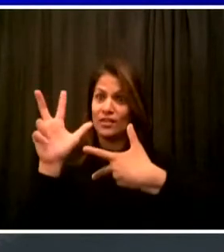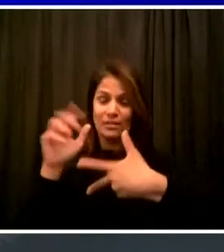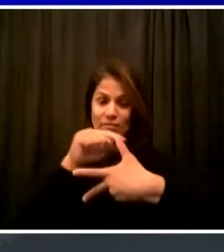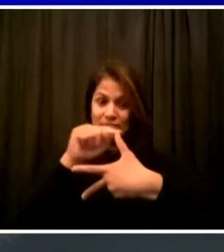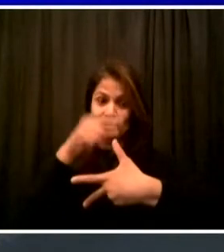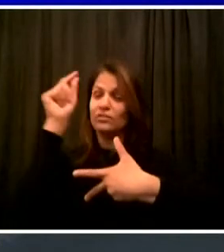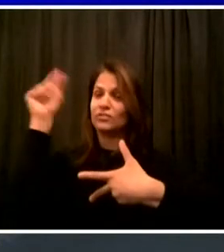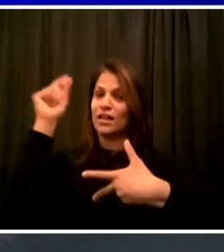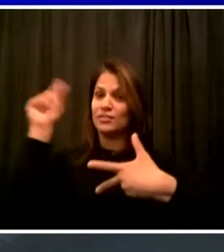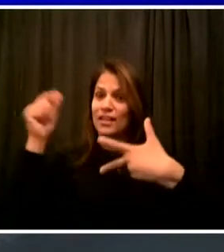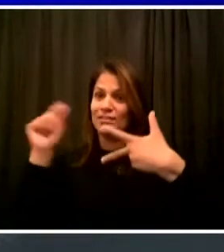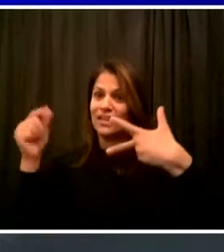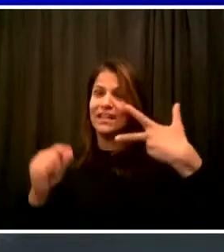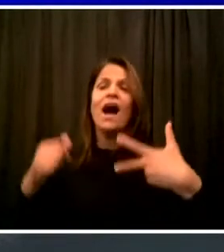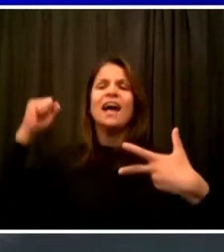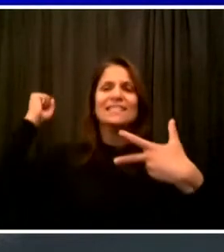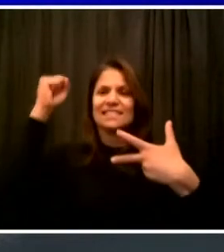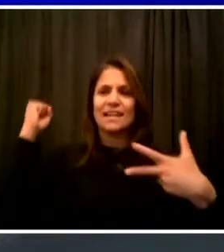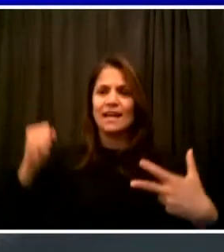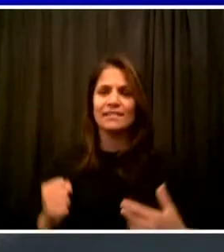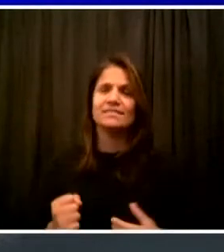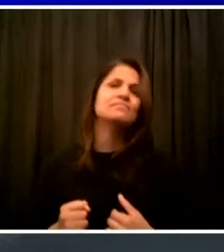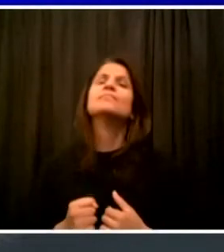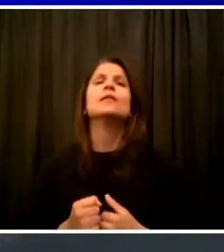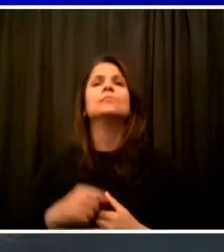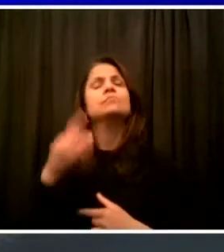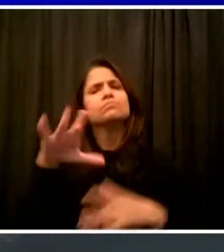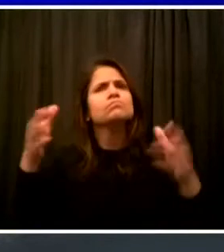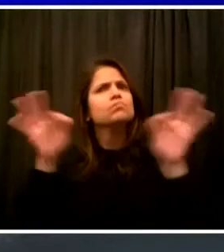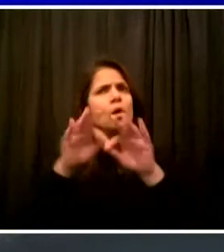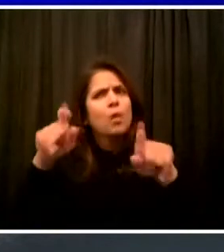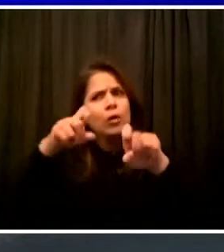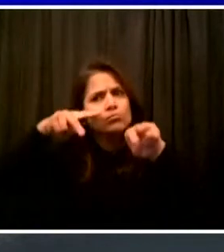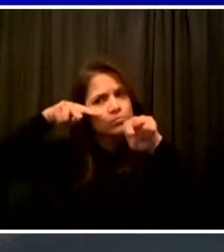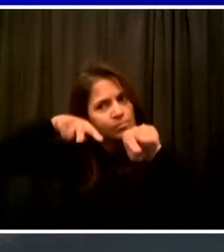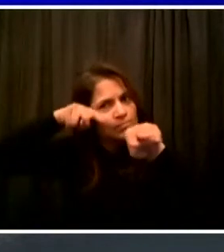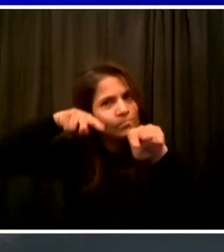next big step forward. Okay, a few words in Spanish.